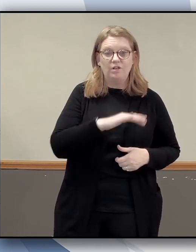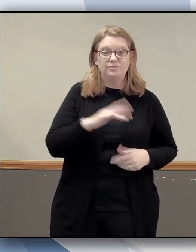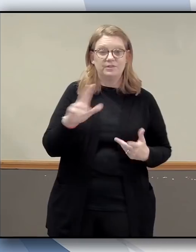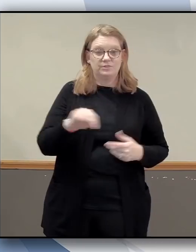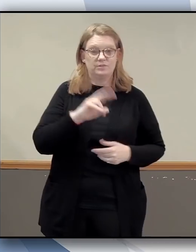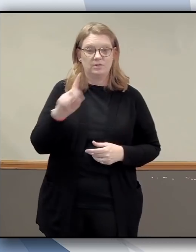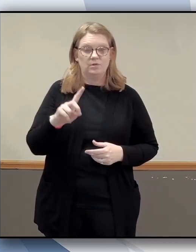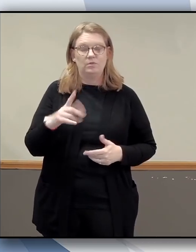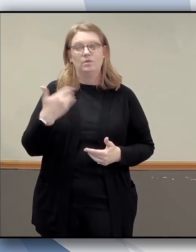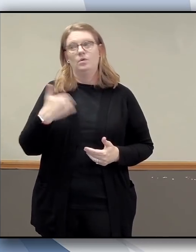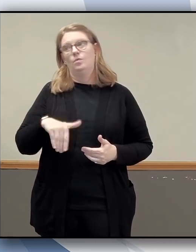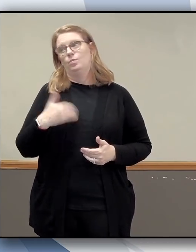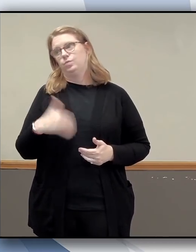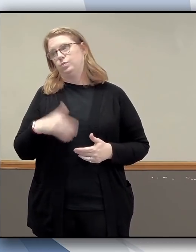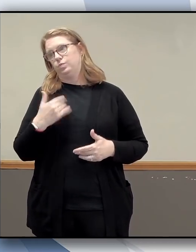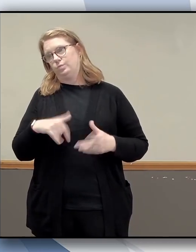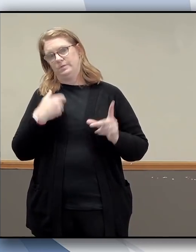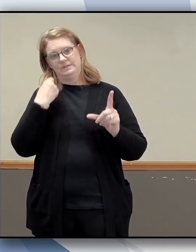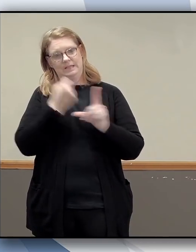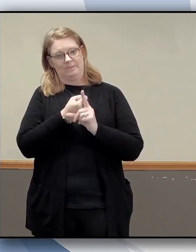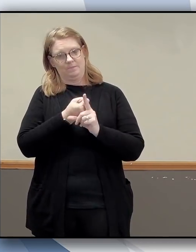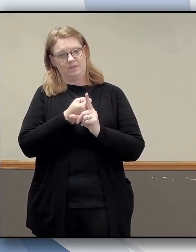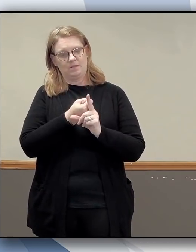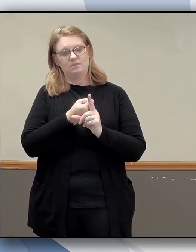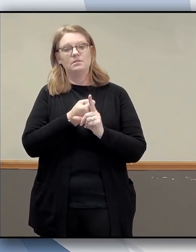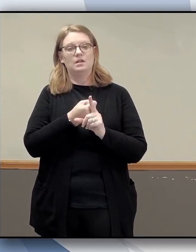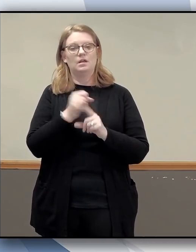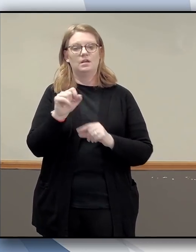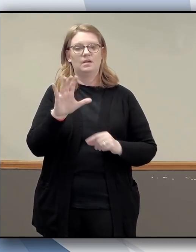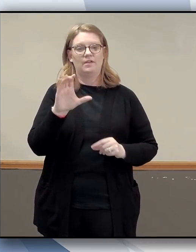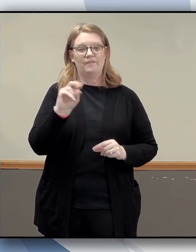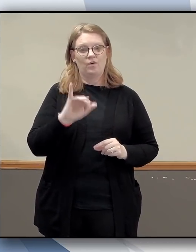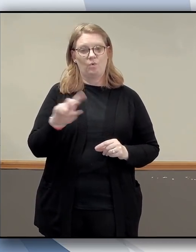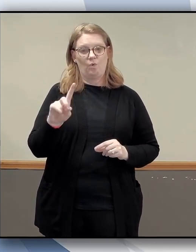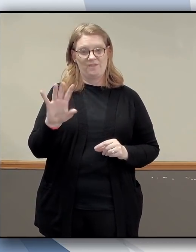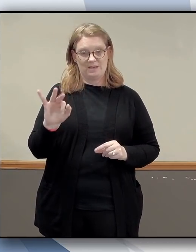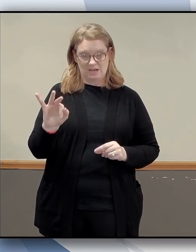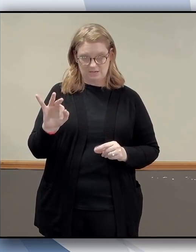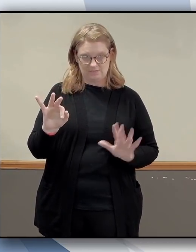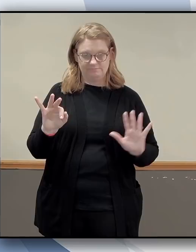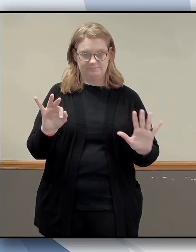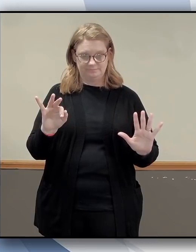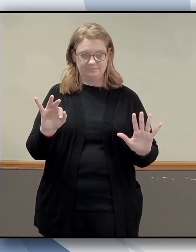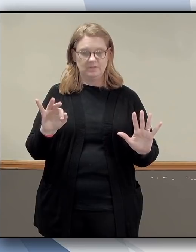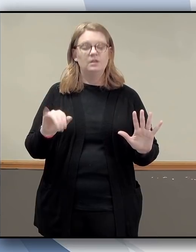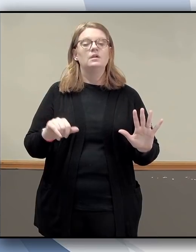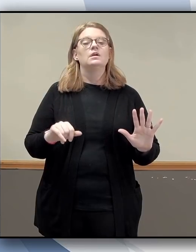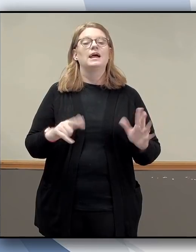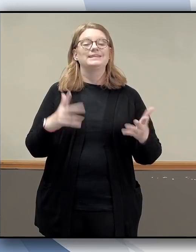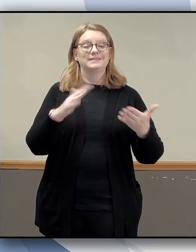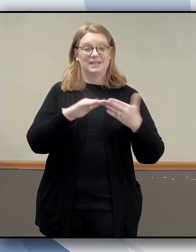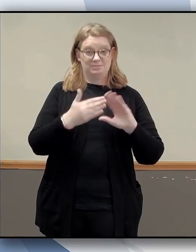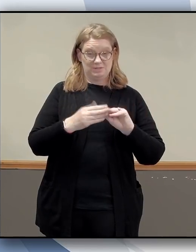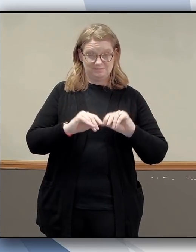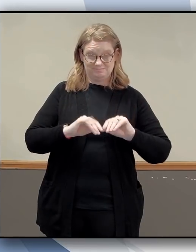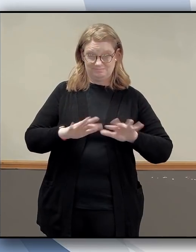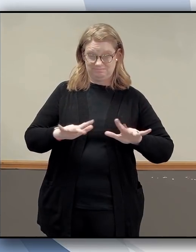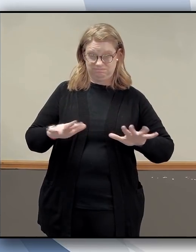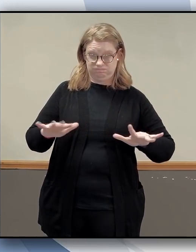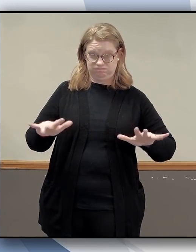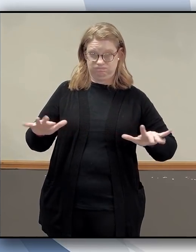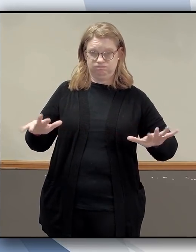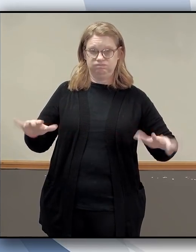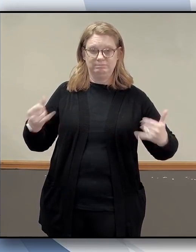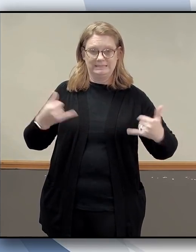countless impacts as a direct result of COVID-19. Nonetheless, as community spread has continued to